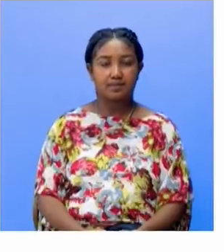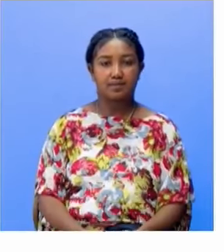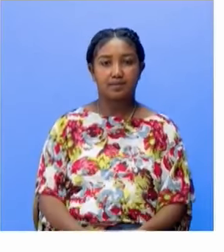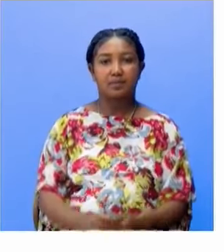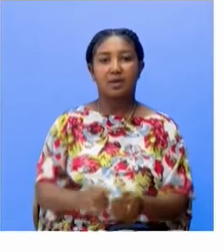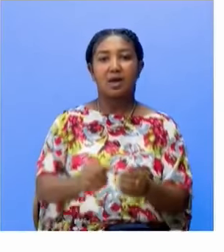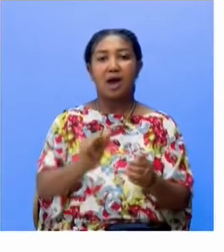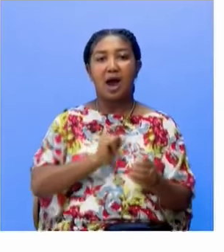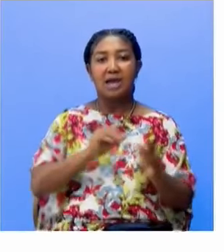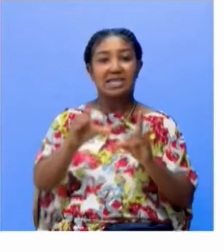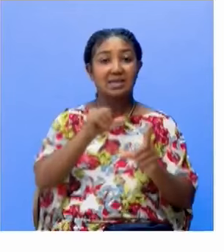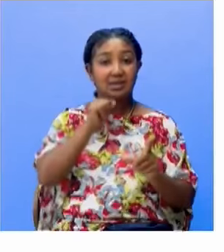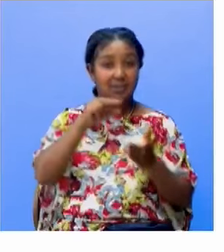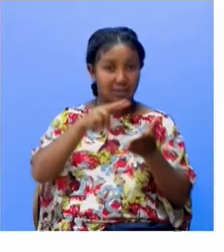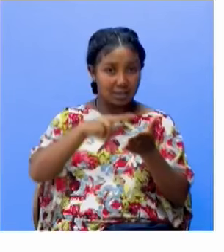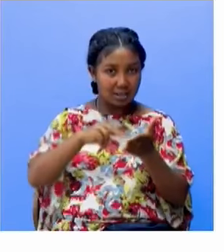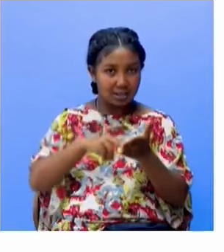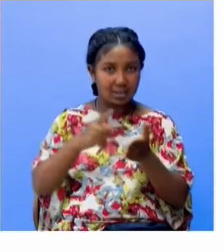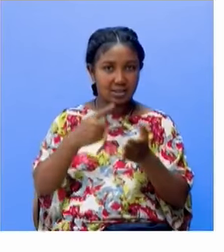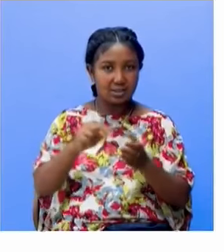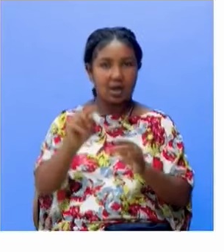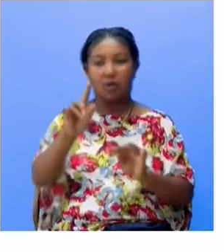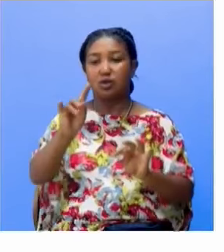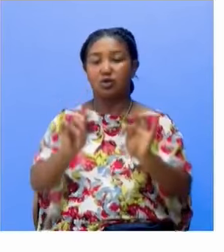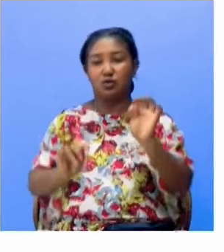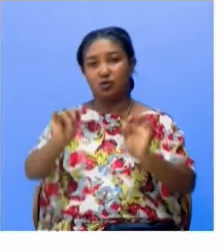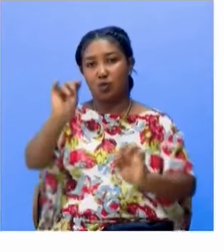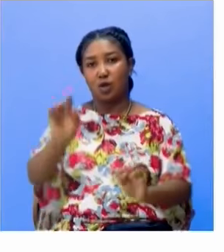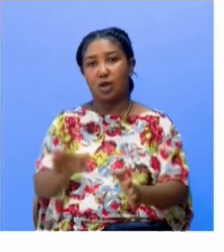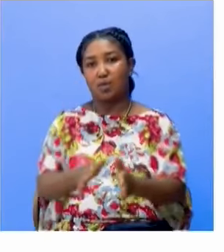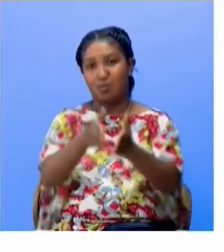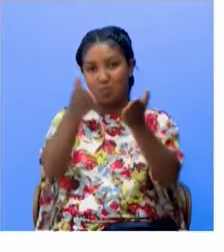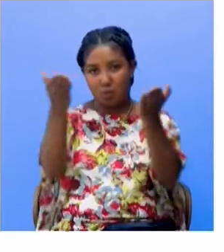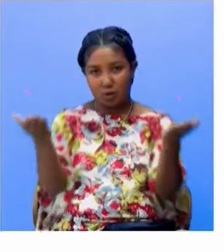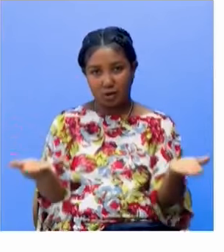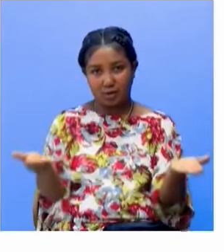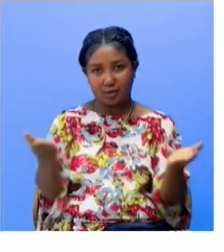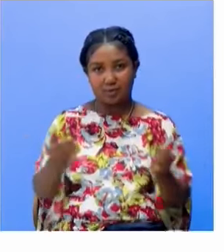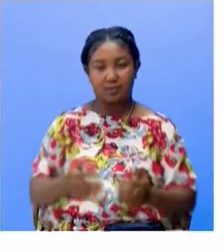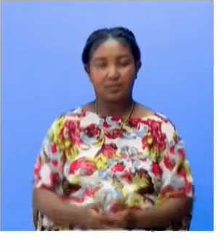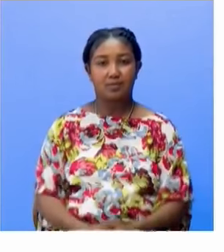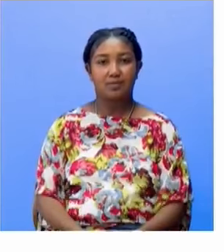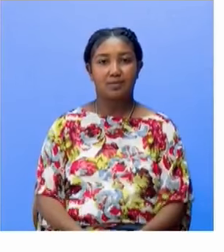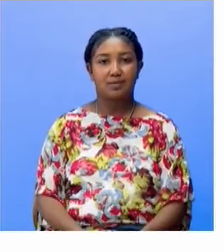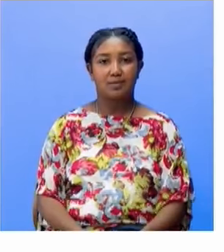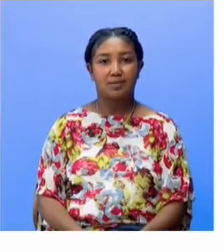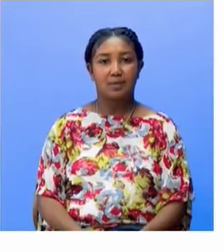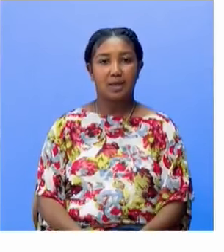I didn't read the storybook. The storybook.